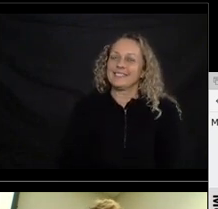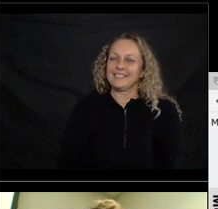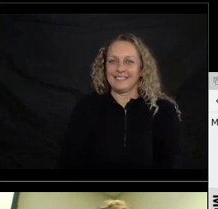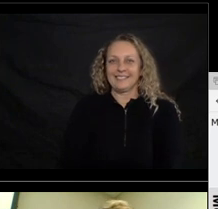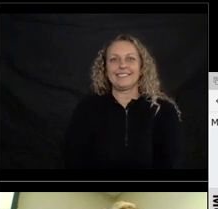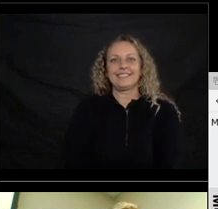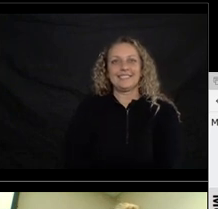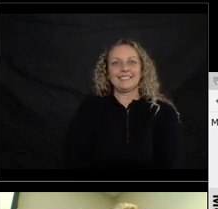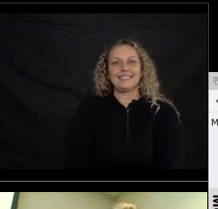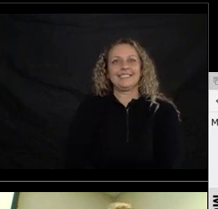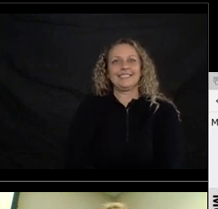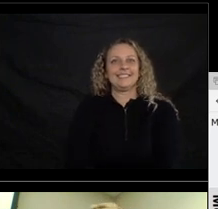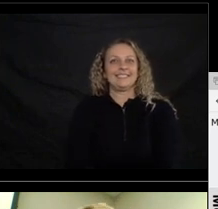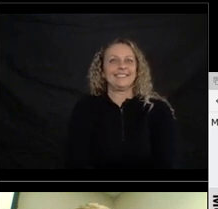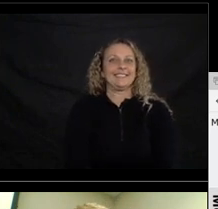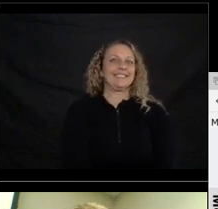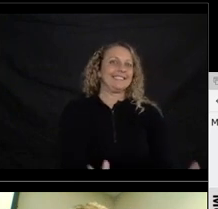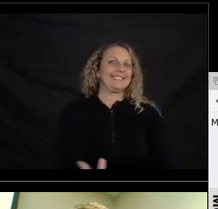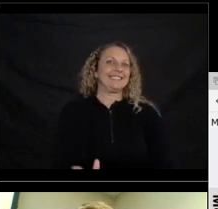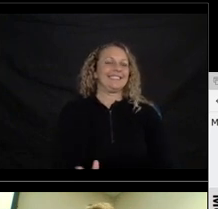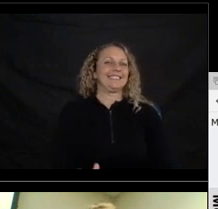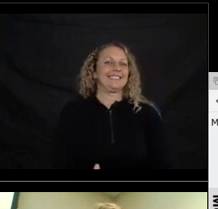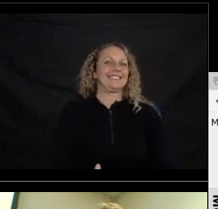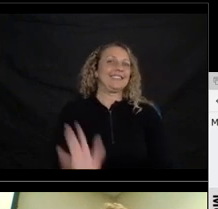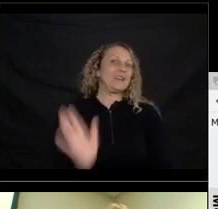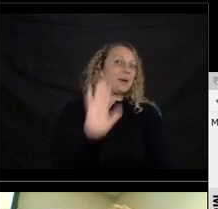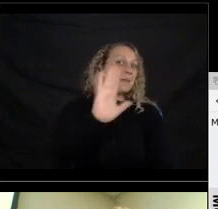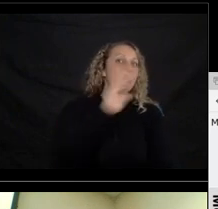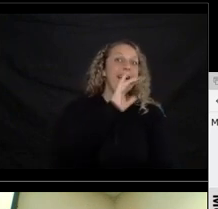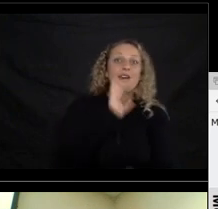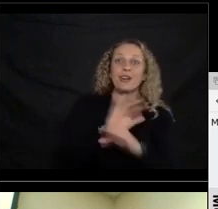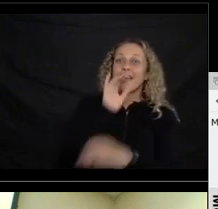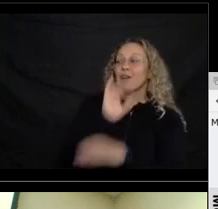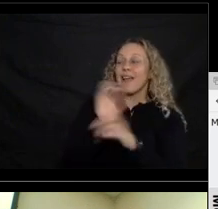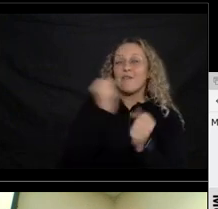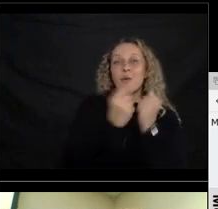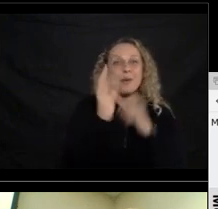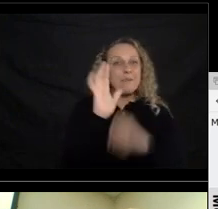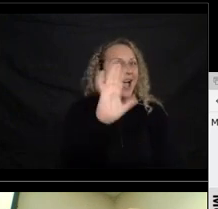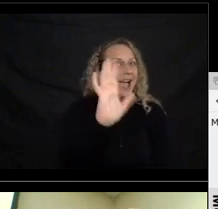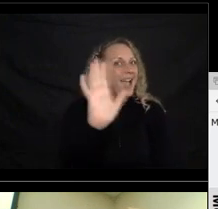Bye. Good night, everybody. Bye, everybody.